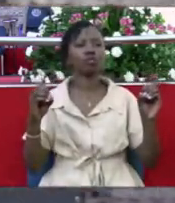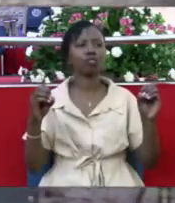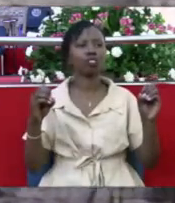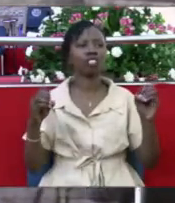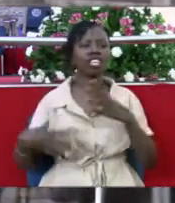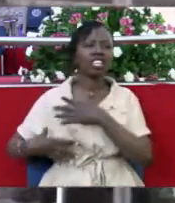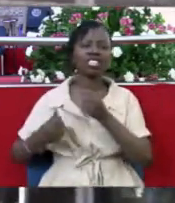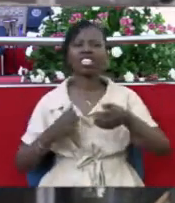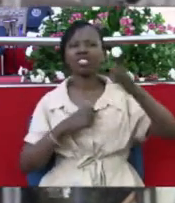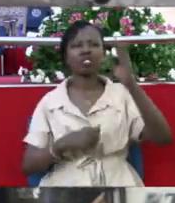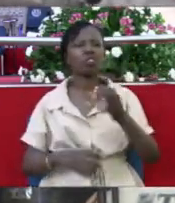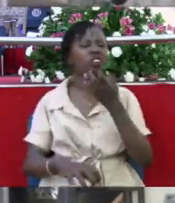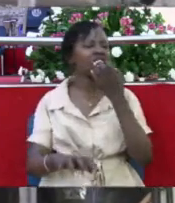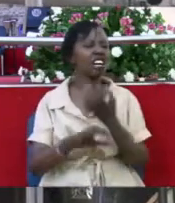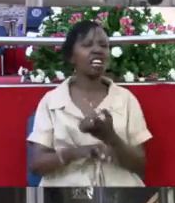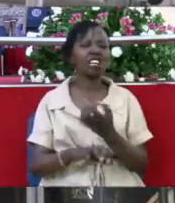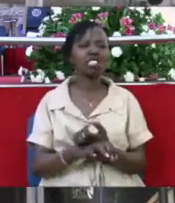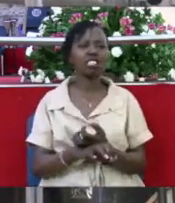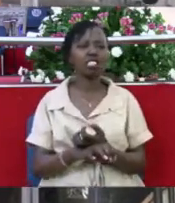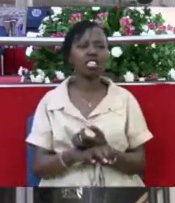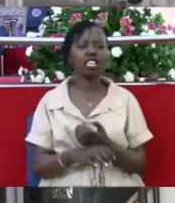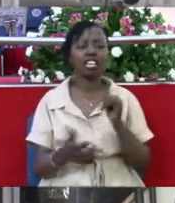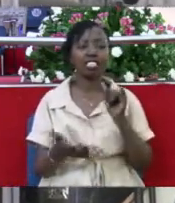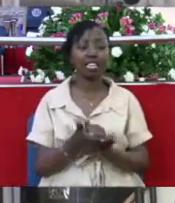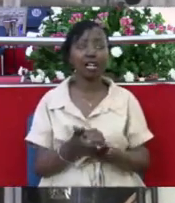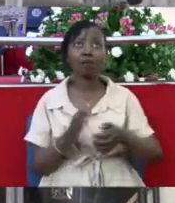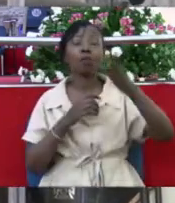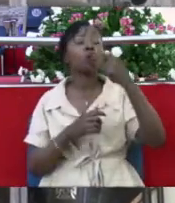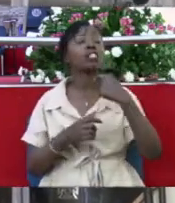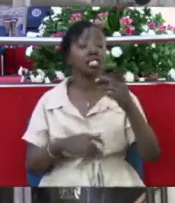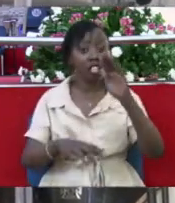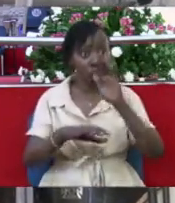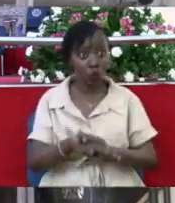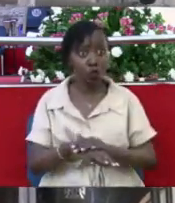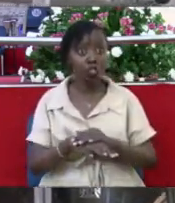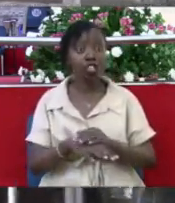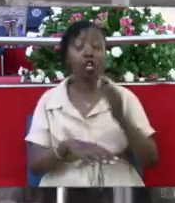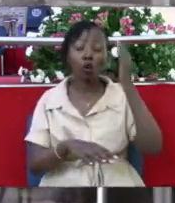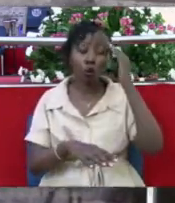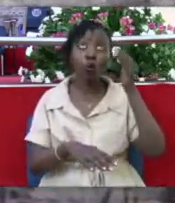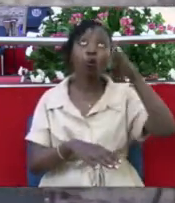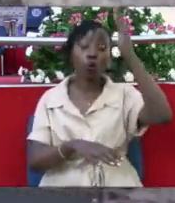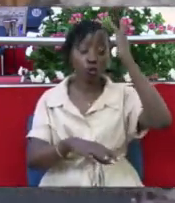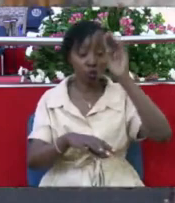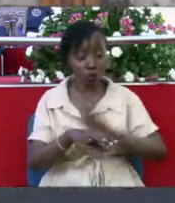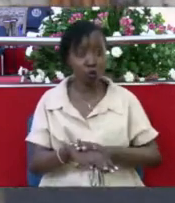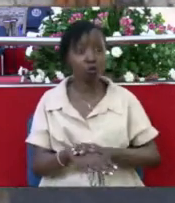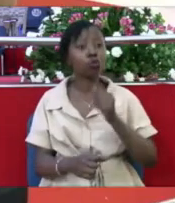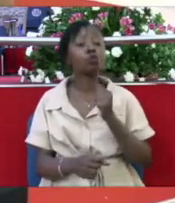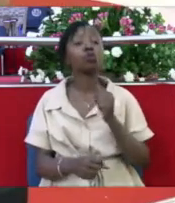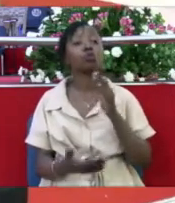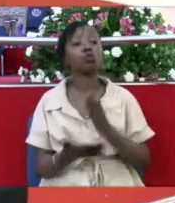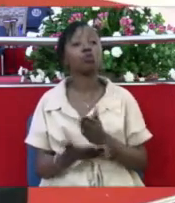trust God. Tunakosa kumuamini Mungu. That when he says he is good, we know he is good. Yakoba akisema ni mwema, tunakubaliana ama tunajua ni mwema.